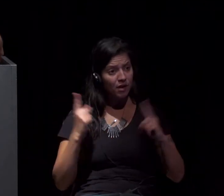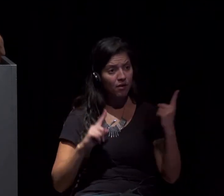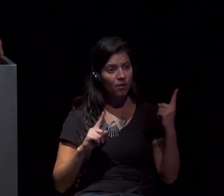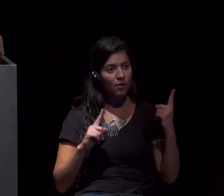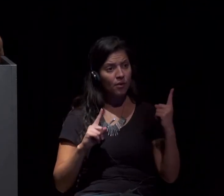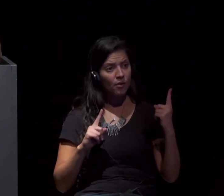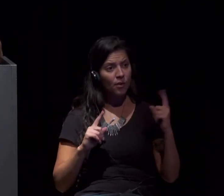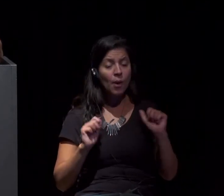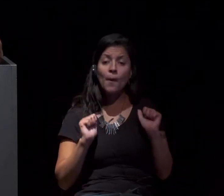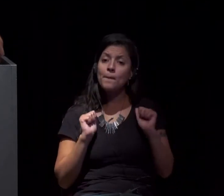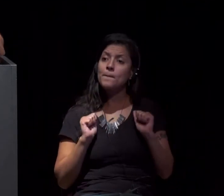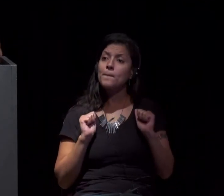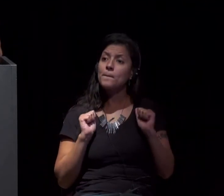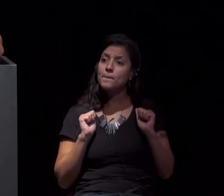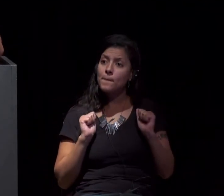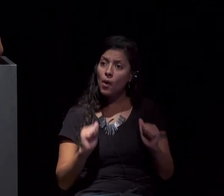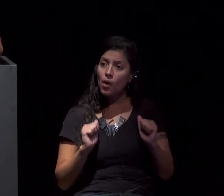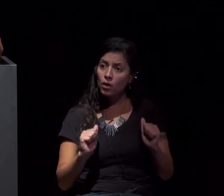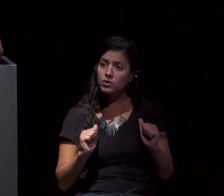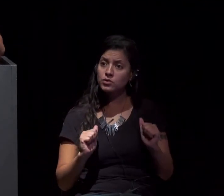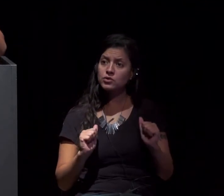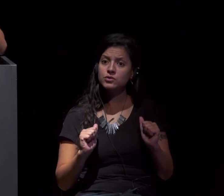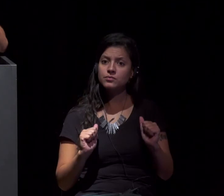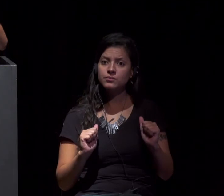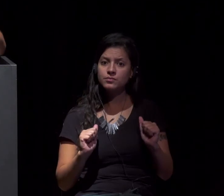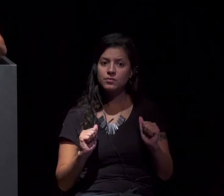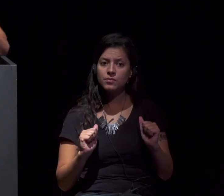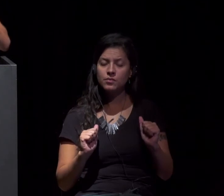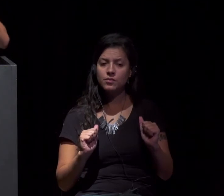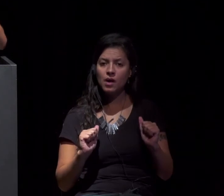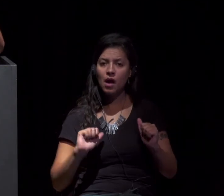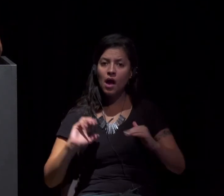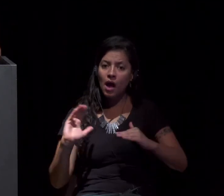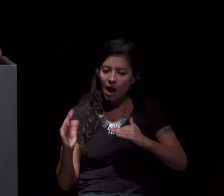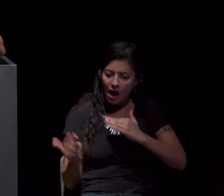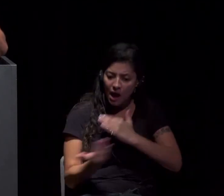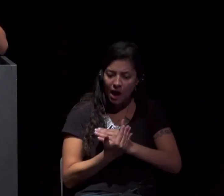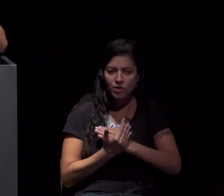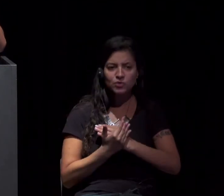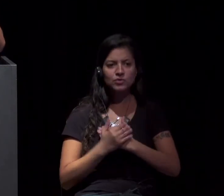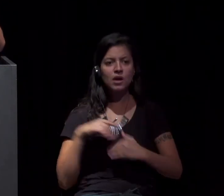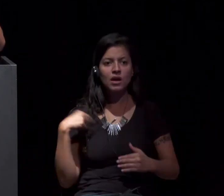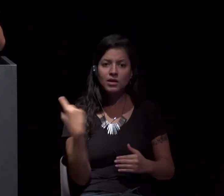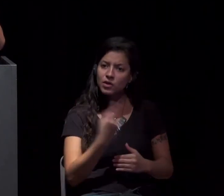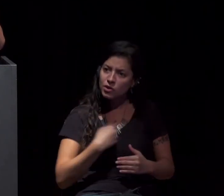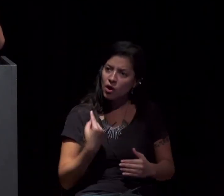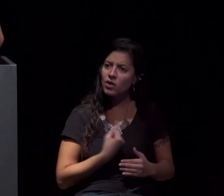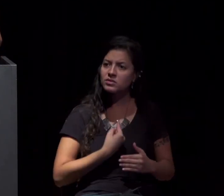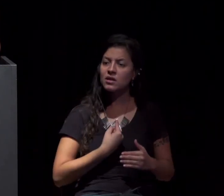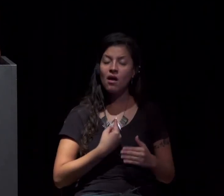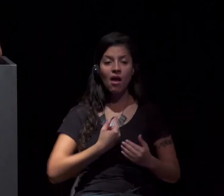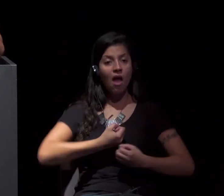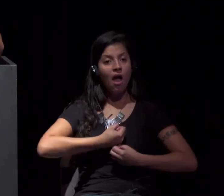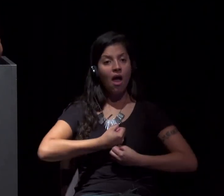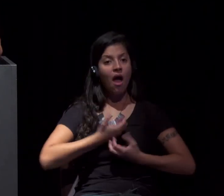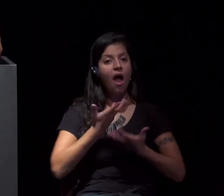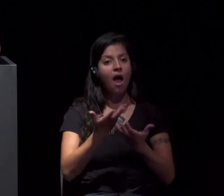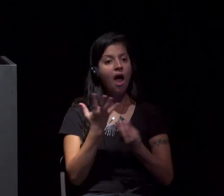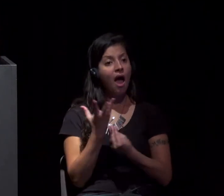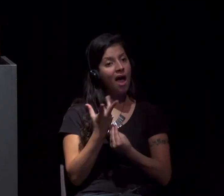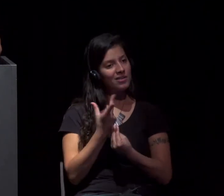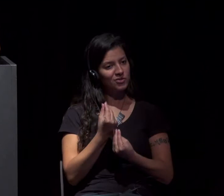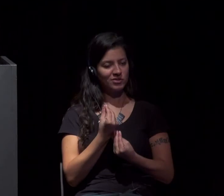hidden, more visible, and indeed more clearly artistic manifestations of the contemporary